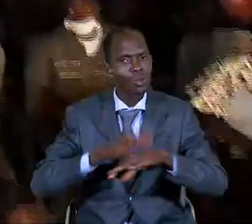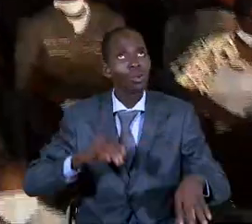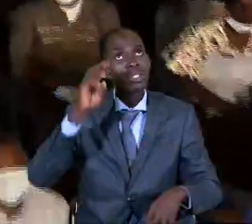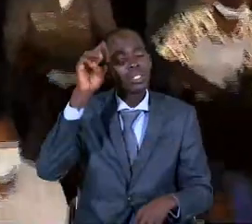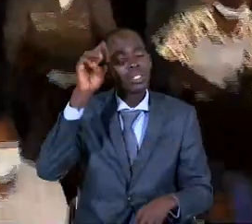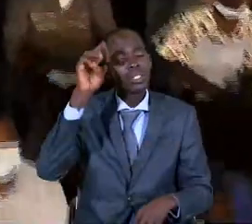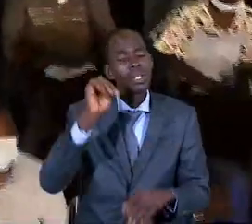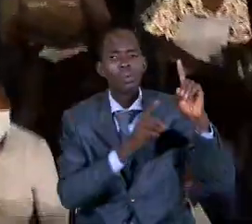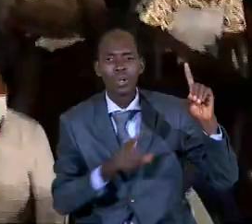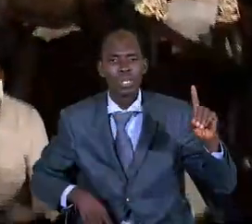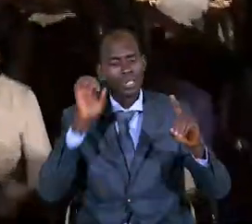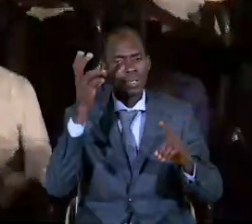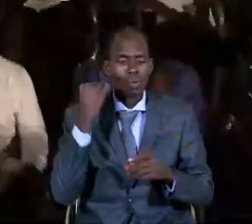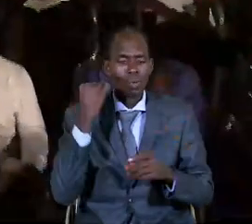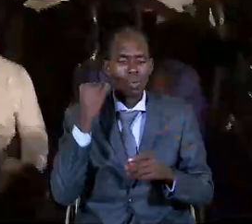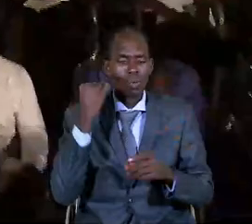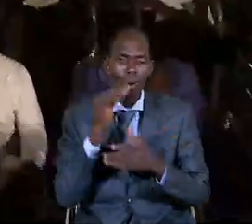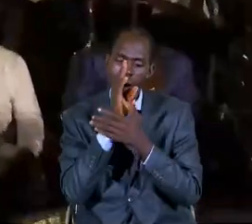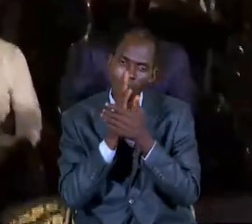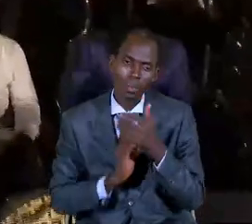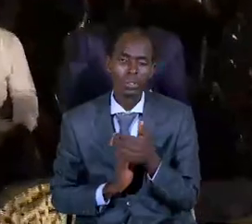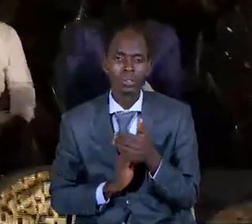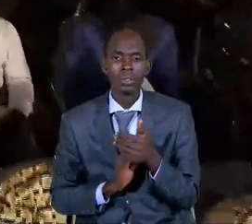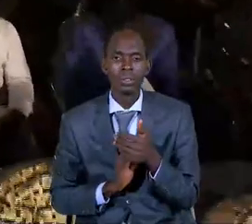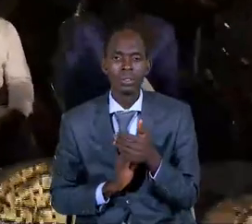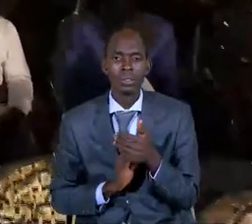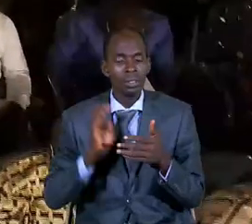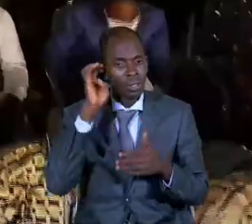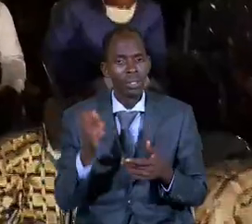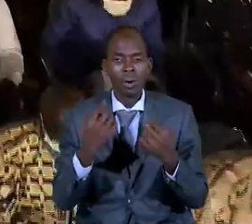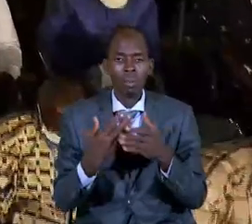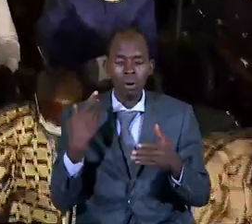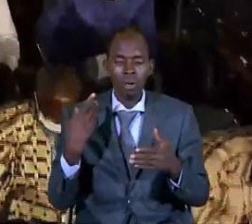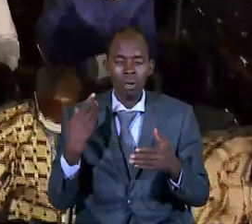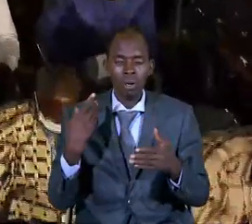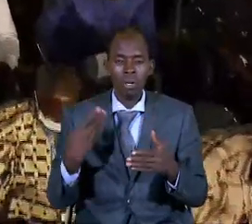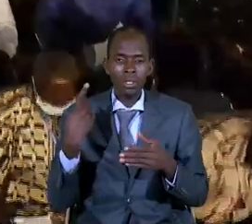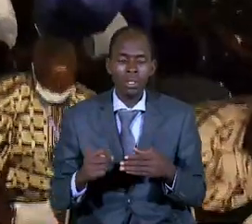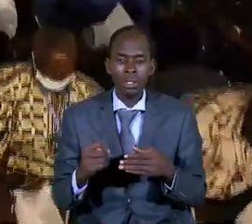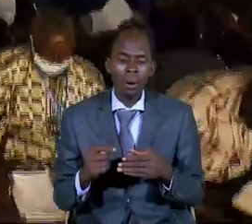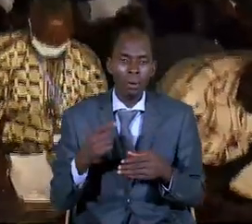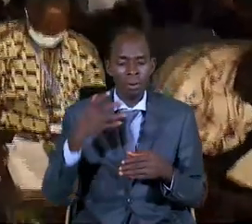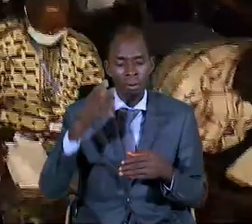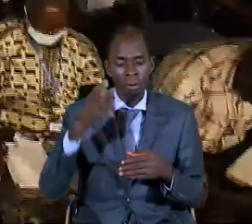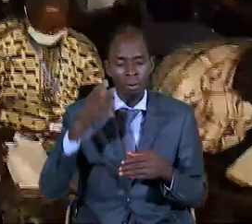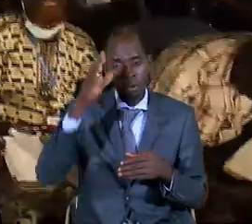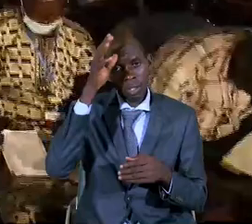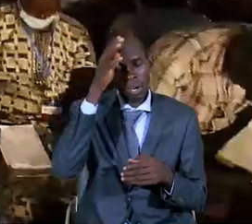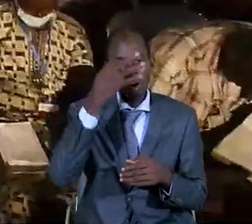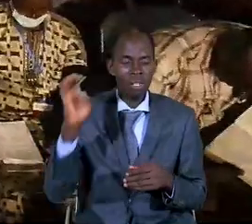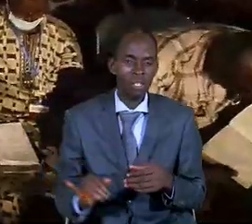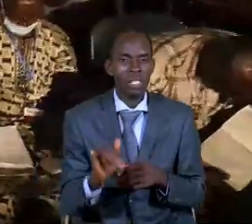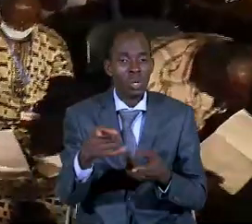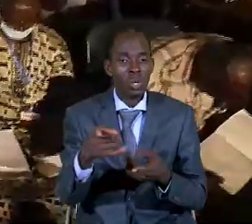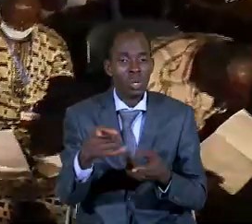humble. Nothing to be proud about. You come before the Ancient of Days. You come before the Father of Eternity.